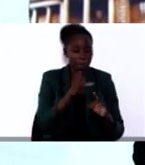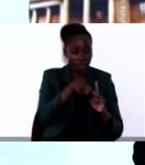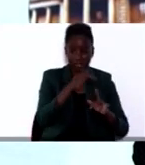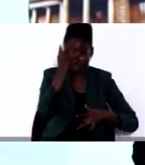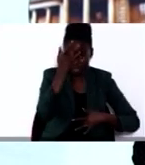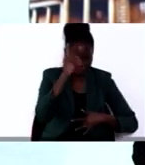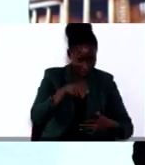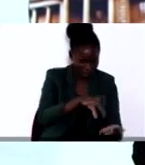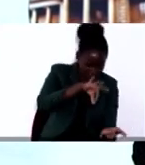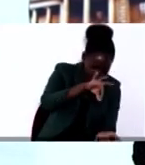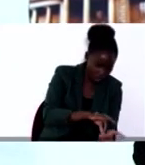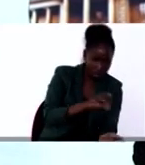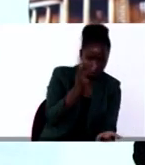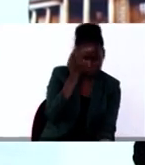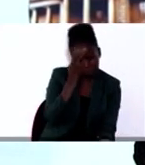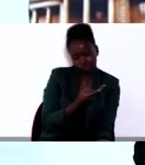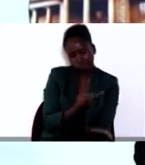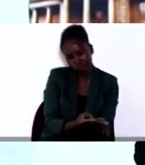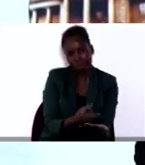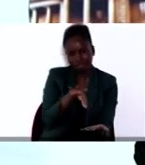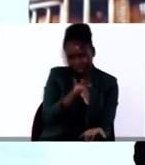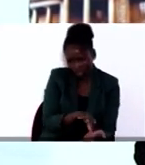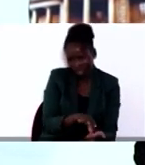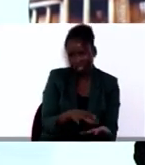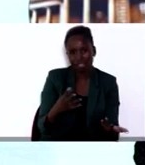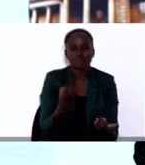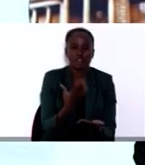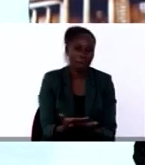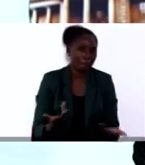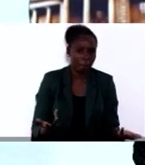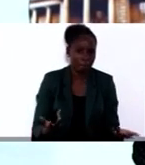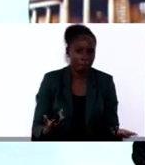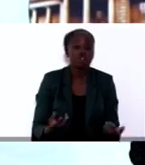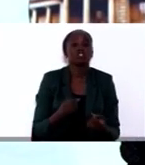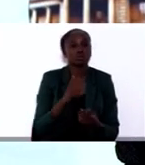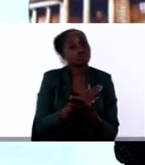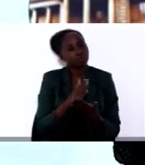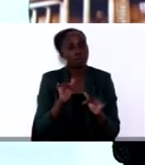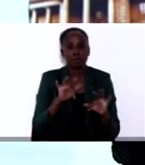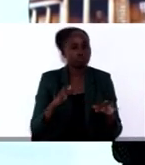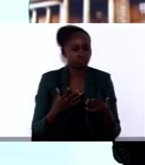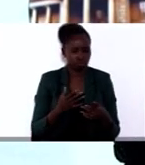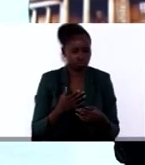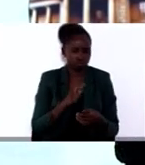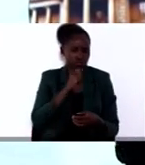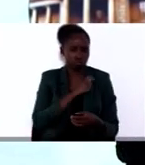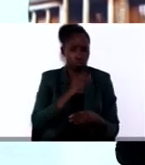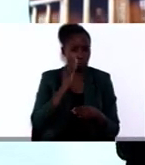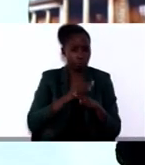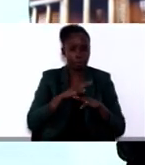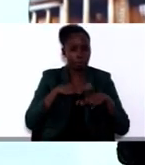who must be signing for some claim or the other, even if those people have had no problems in our healthcare